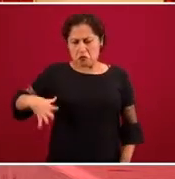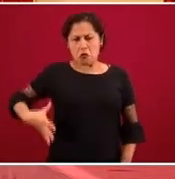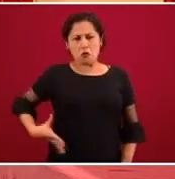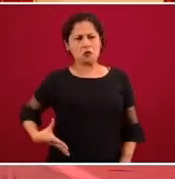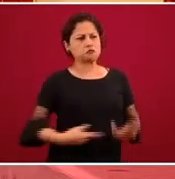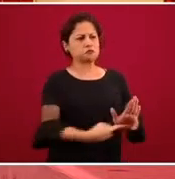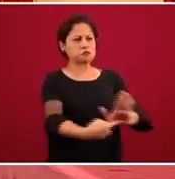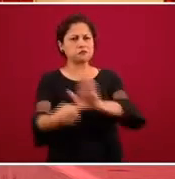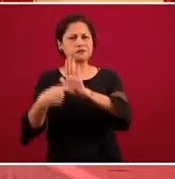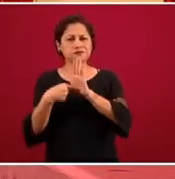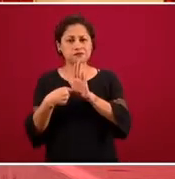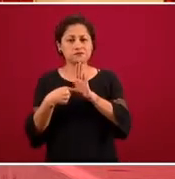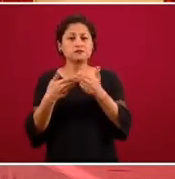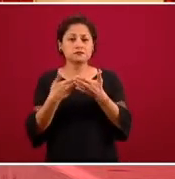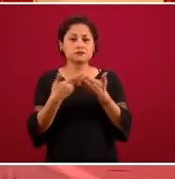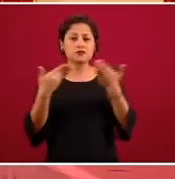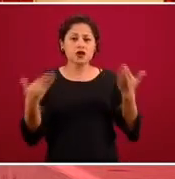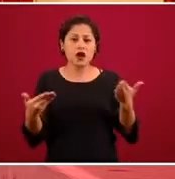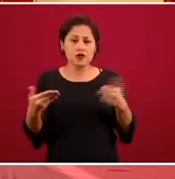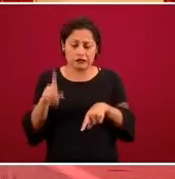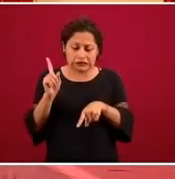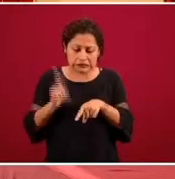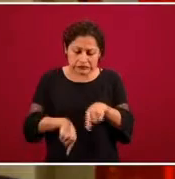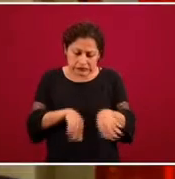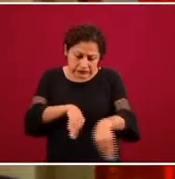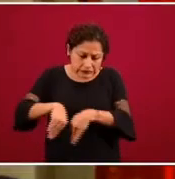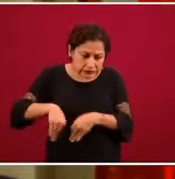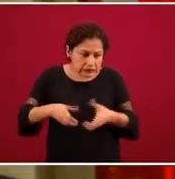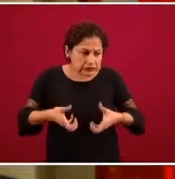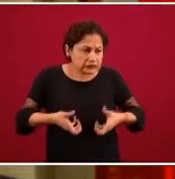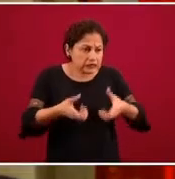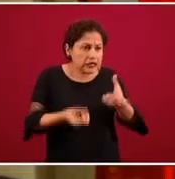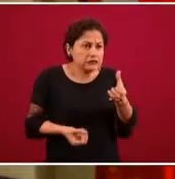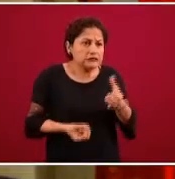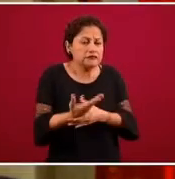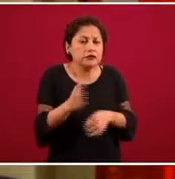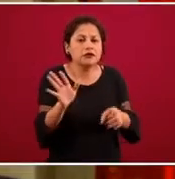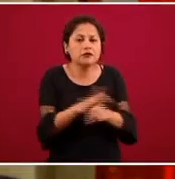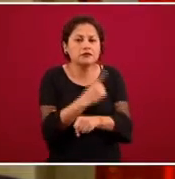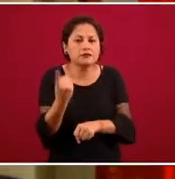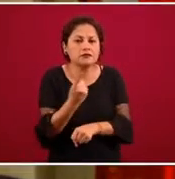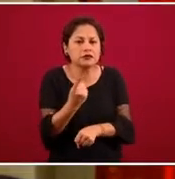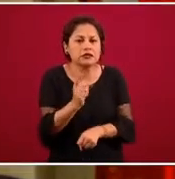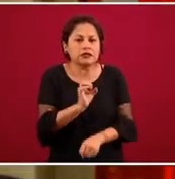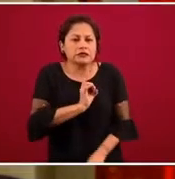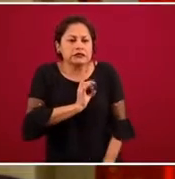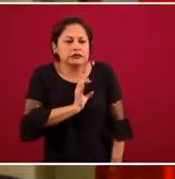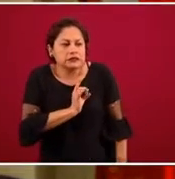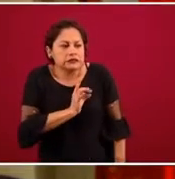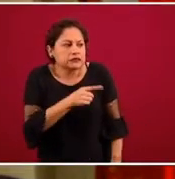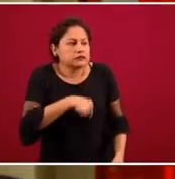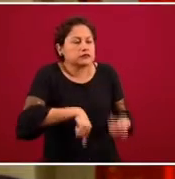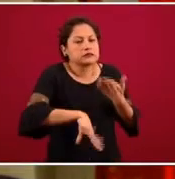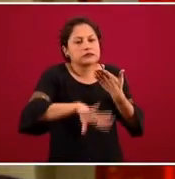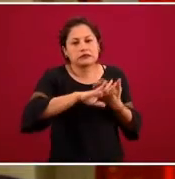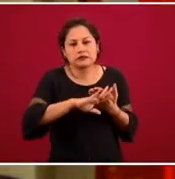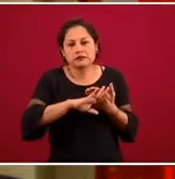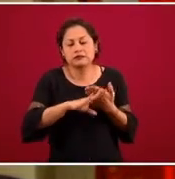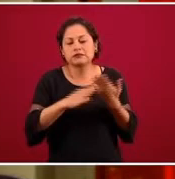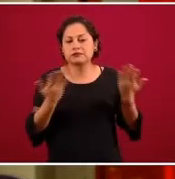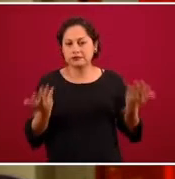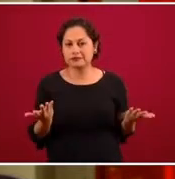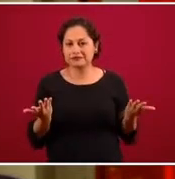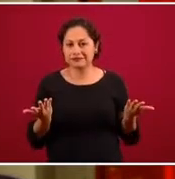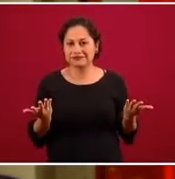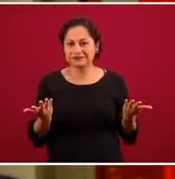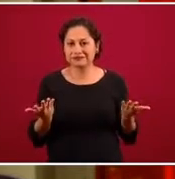wearing our uniform. And you know what? That has a lot to do with the damage and the aggressive acts that